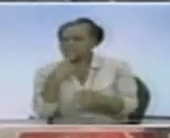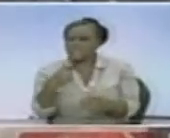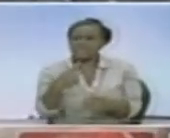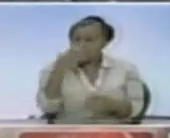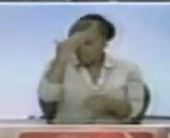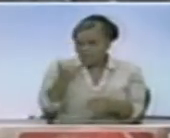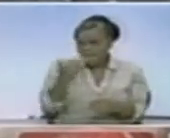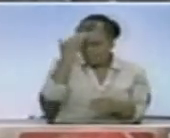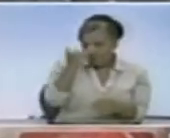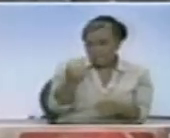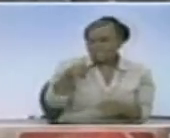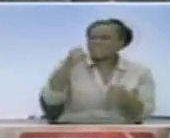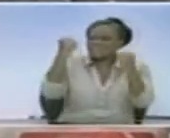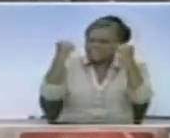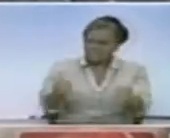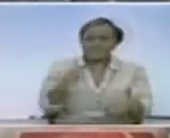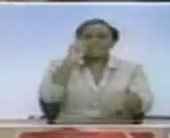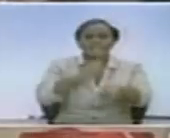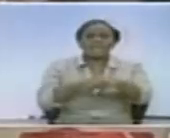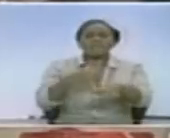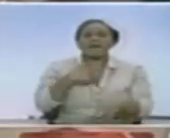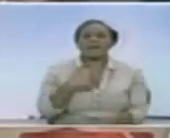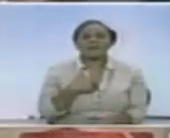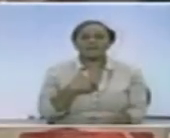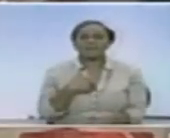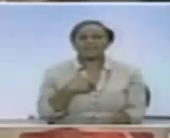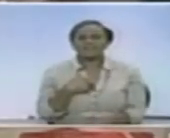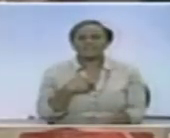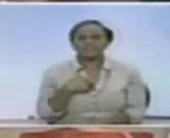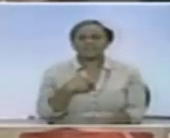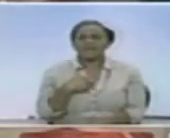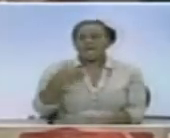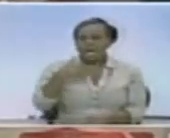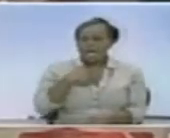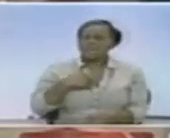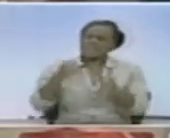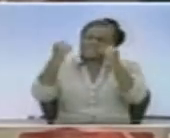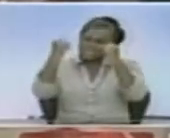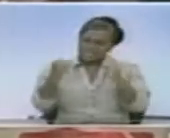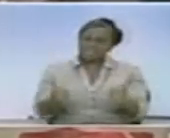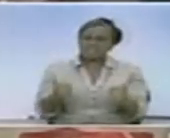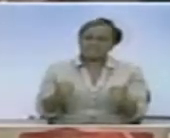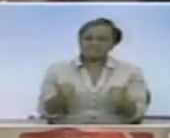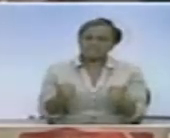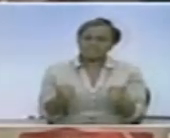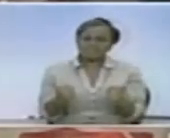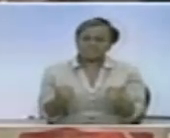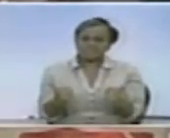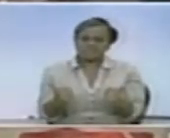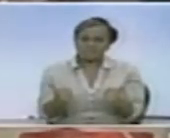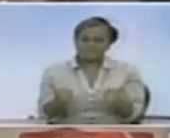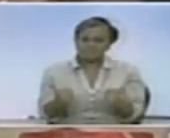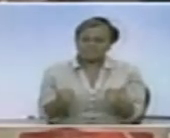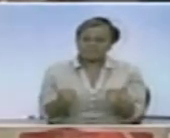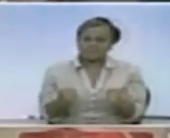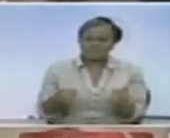Is this why he would have a difficult time? You have a very great difficulty. I mean, if you even the